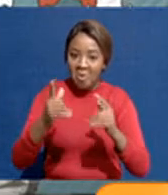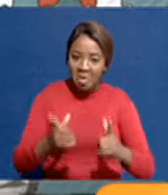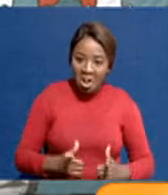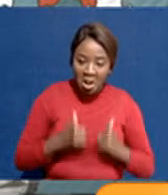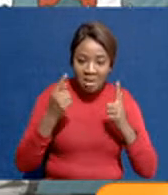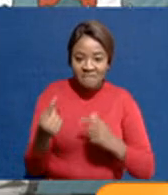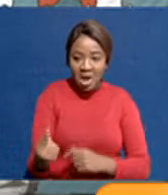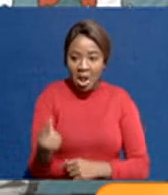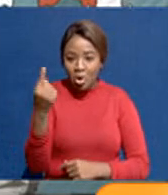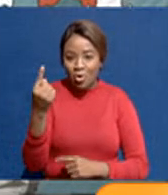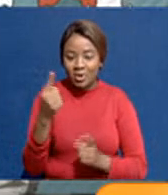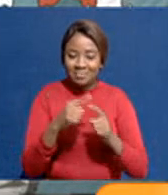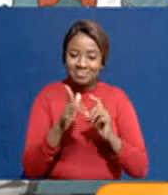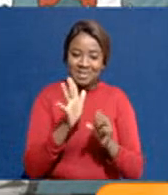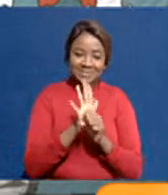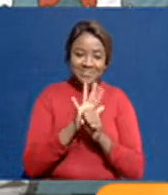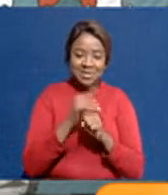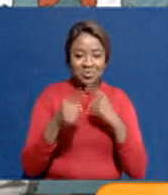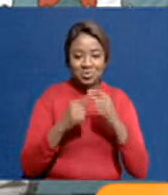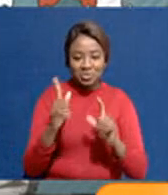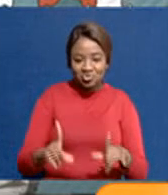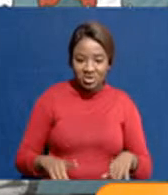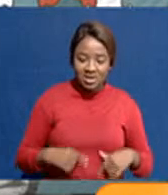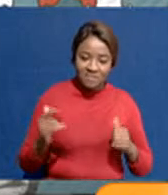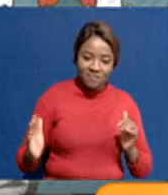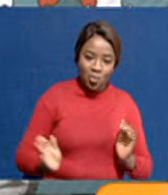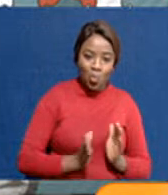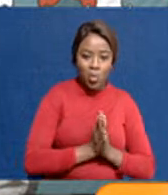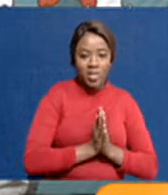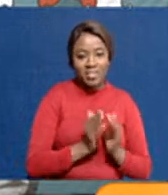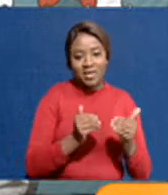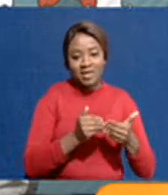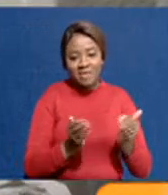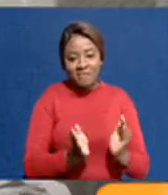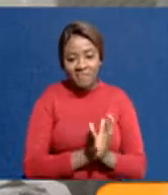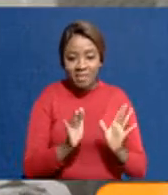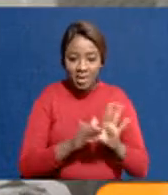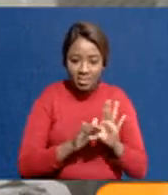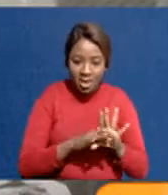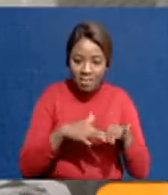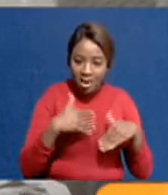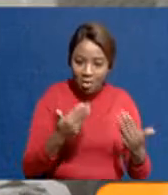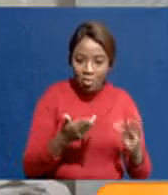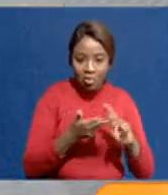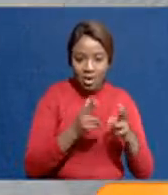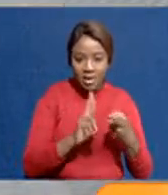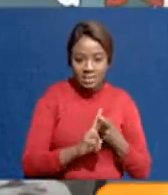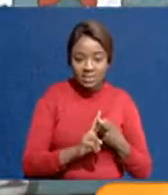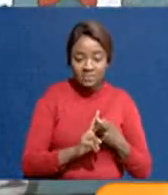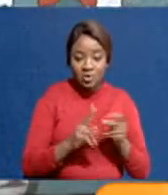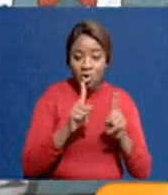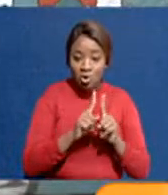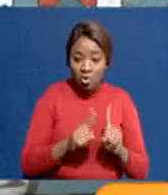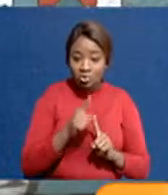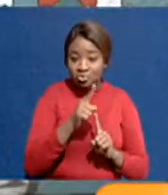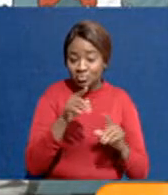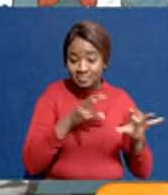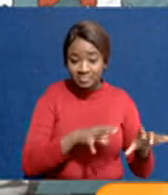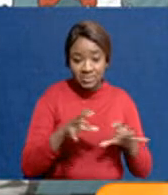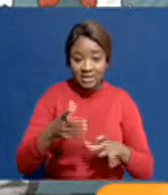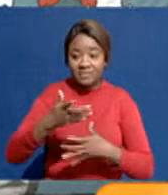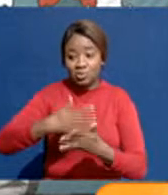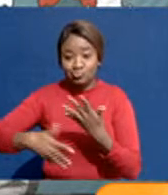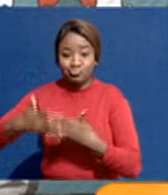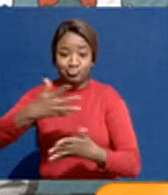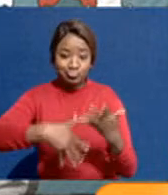self-sufficient, majority continue to live with their family members or relatives. And they suffer socially as well,